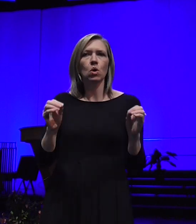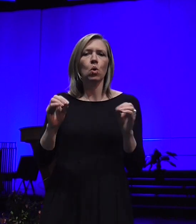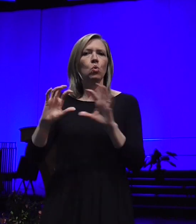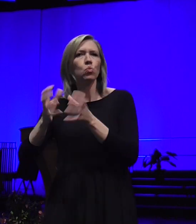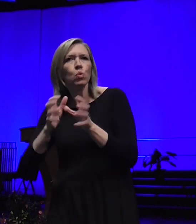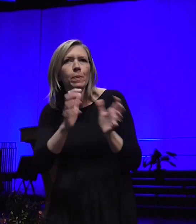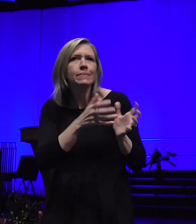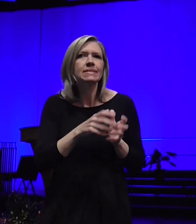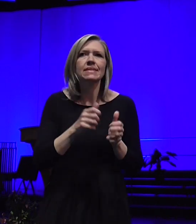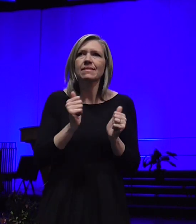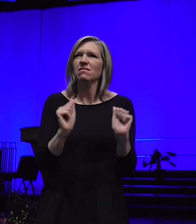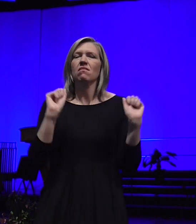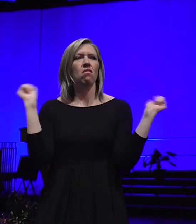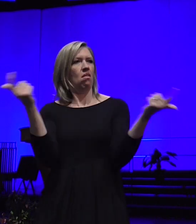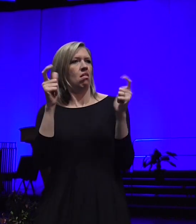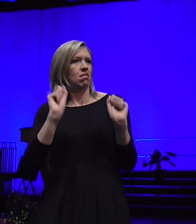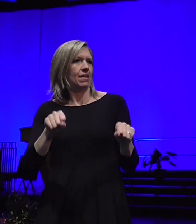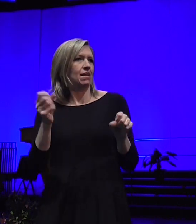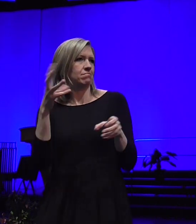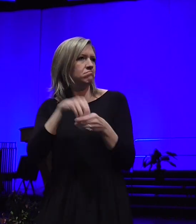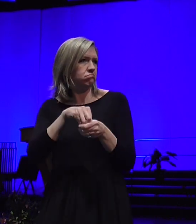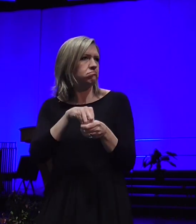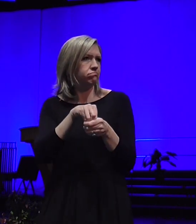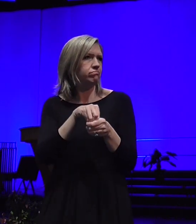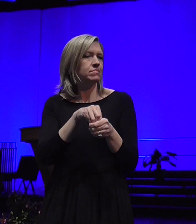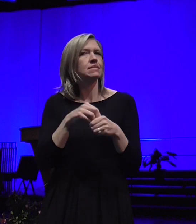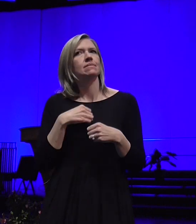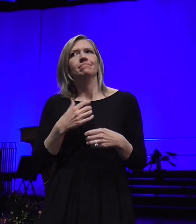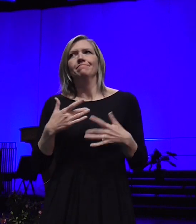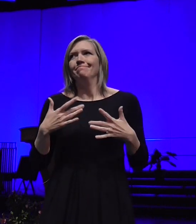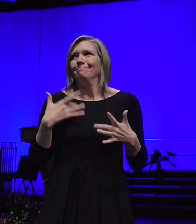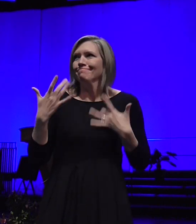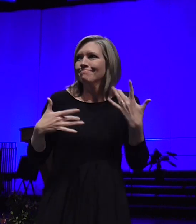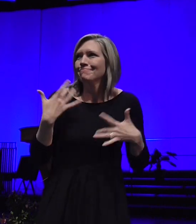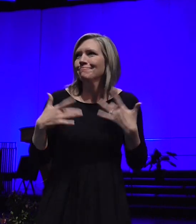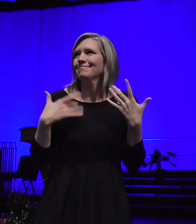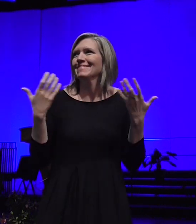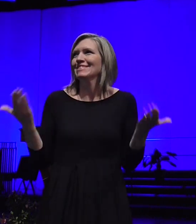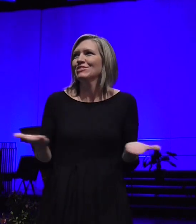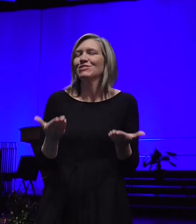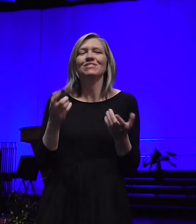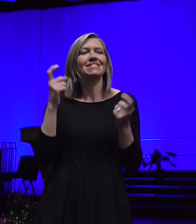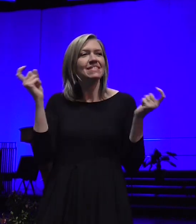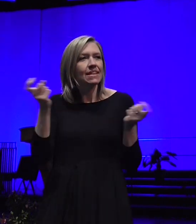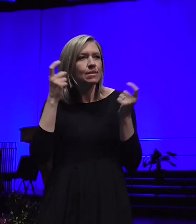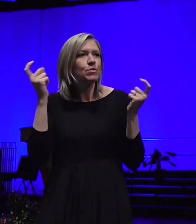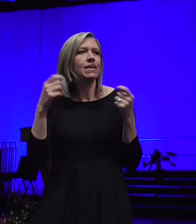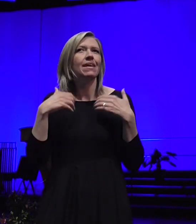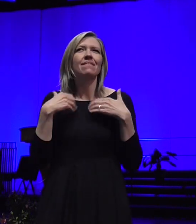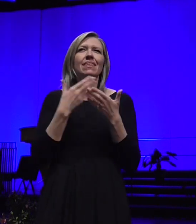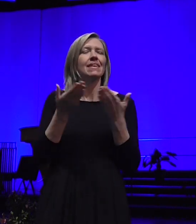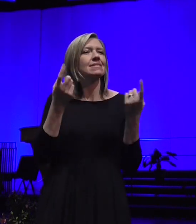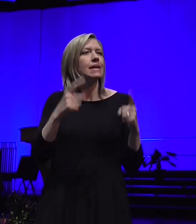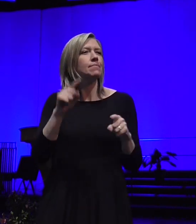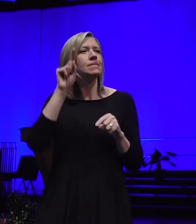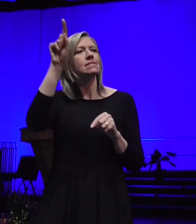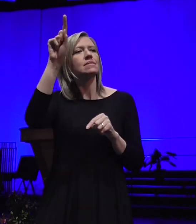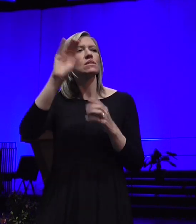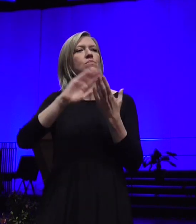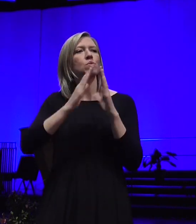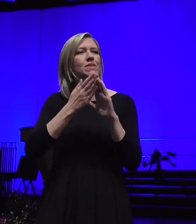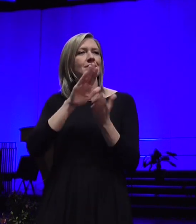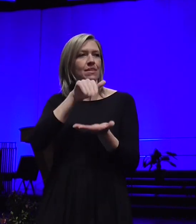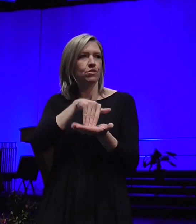event that everybody can participate in. So I'm so glad that we're celebrating it here today, that we have some things going on in the community